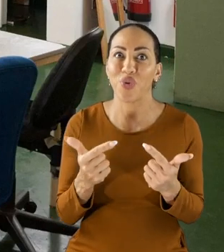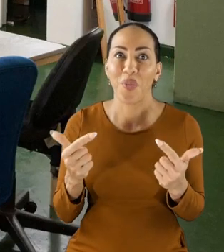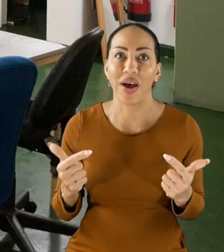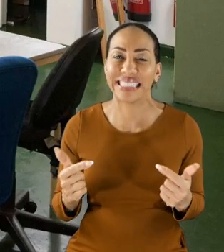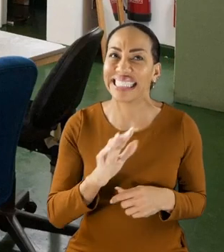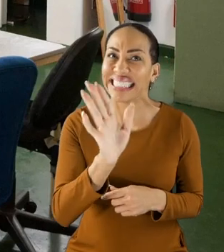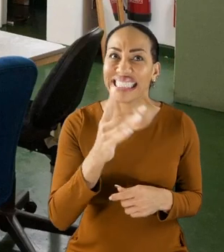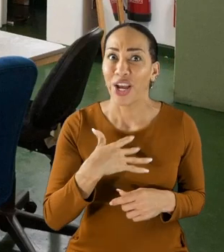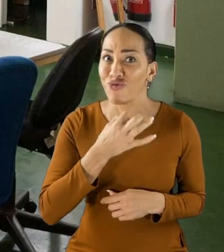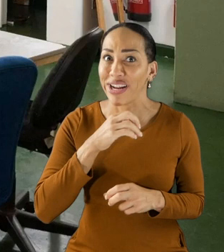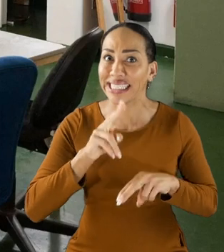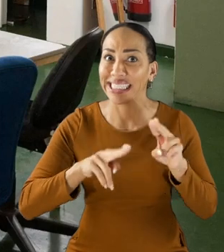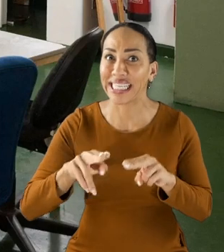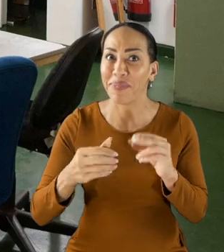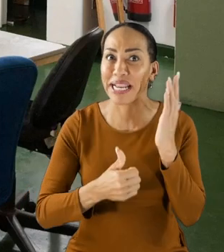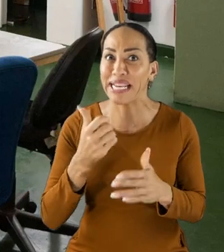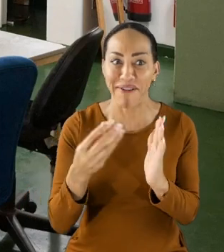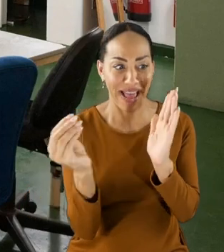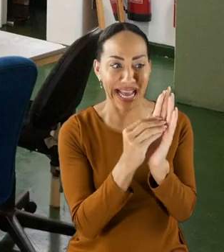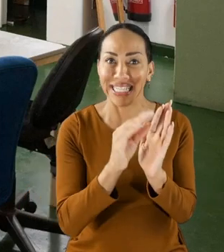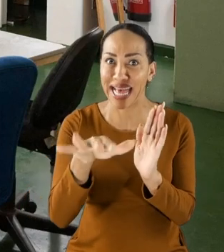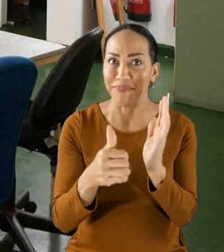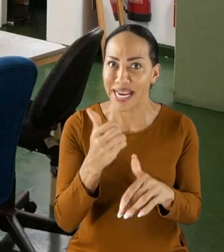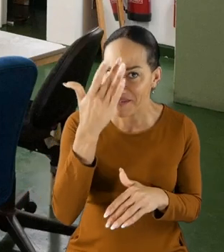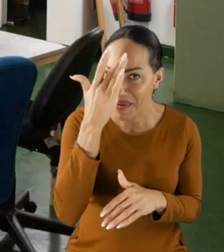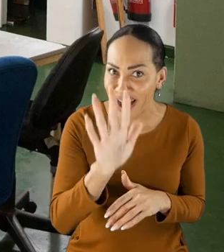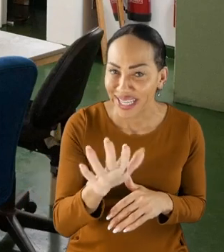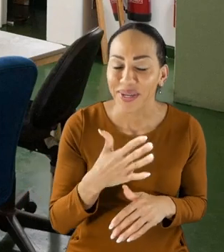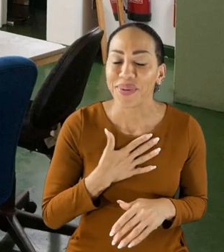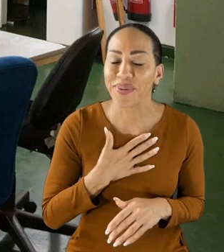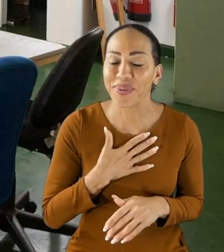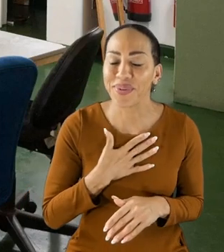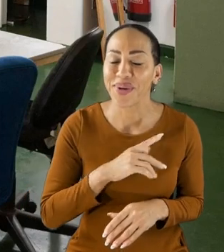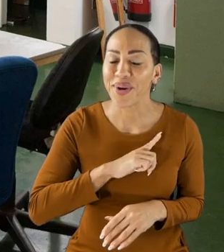that would be a step too far for anybody. I'm not sure we had that on our risk assessment, but never mind.